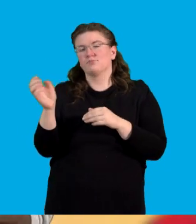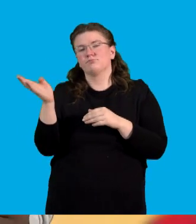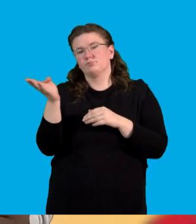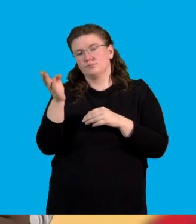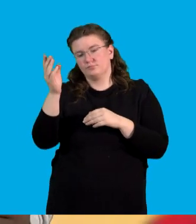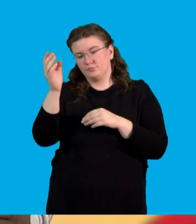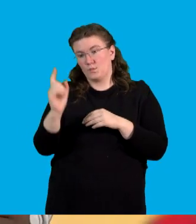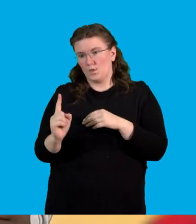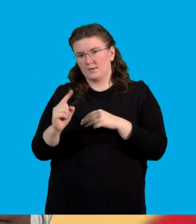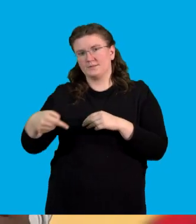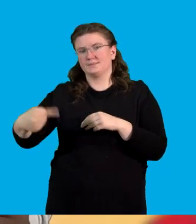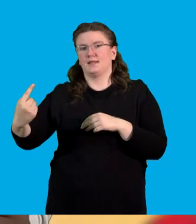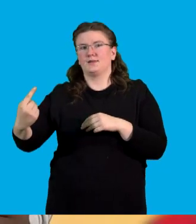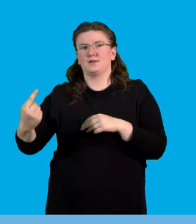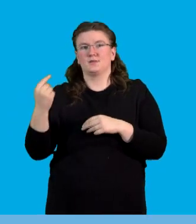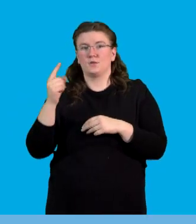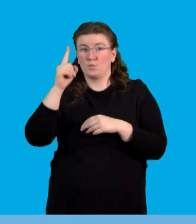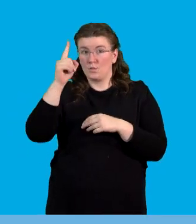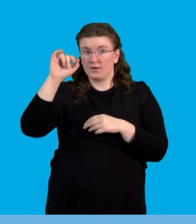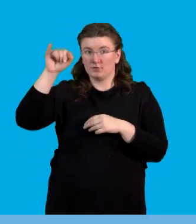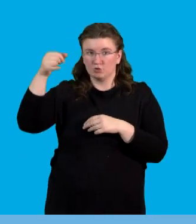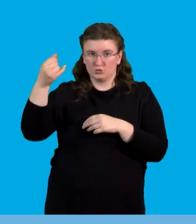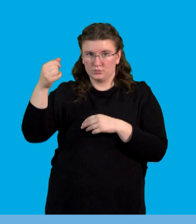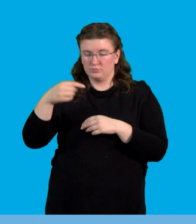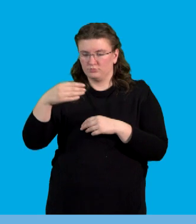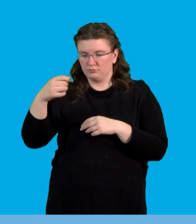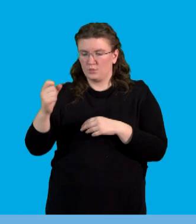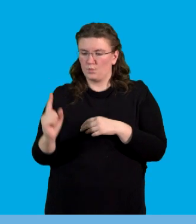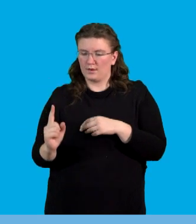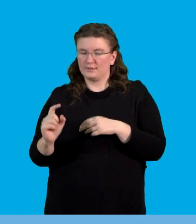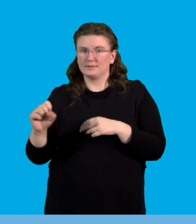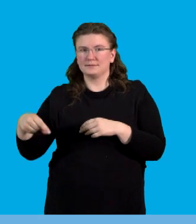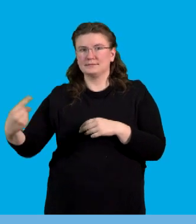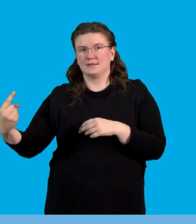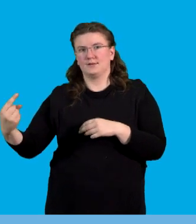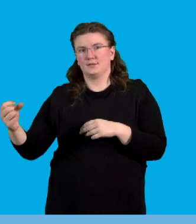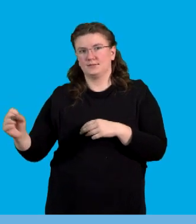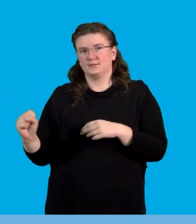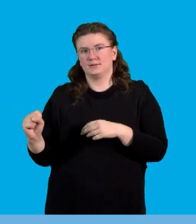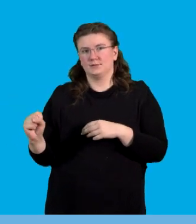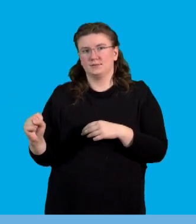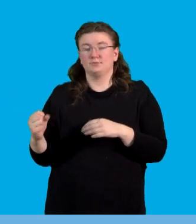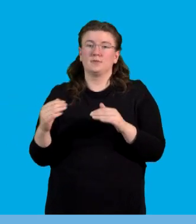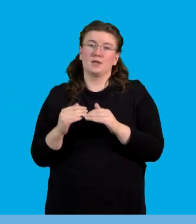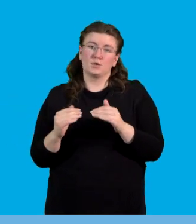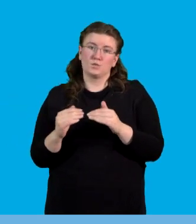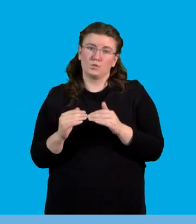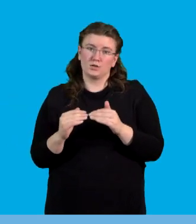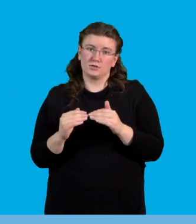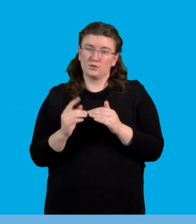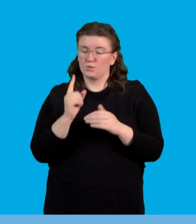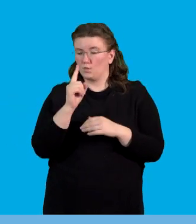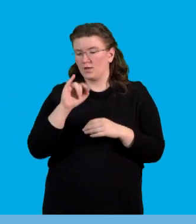is going to be 1 joule of energy over 1 second, which therefore is going to be joule